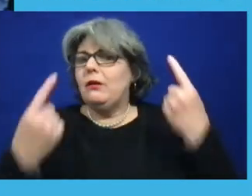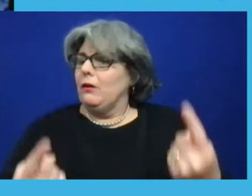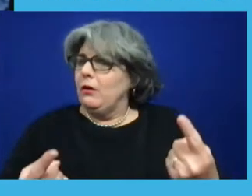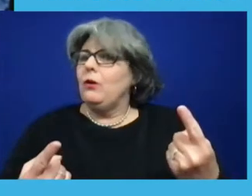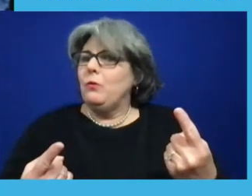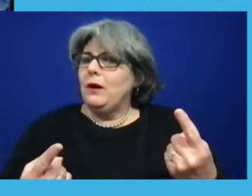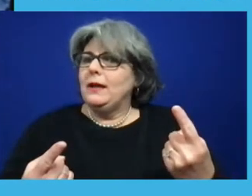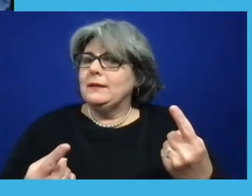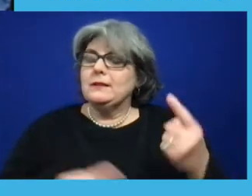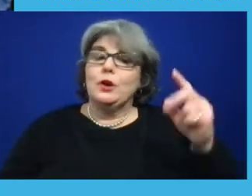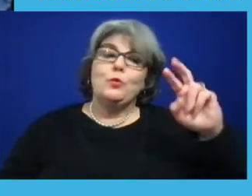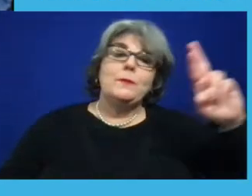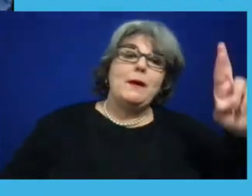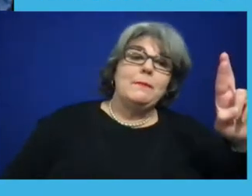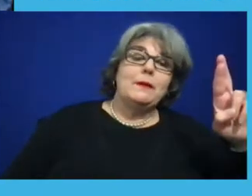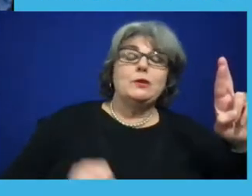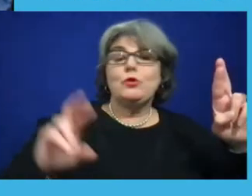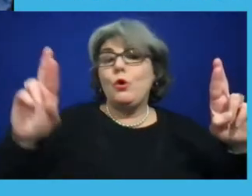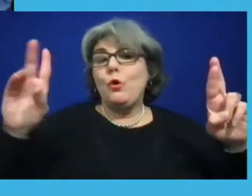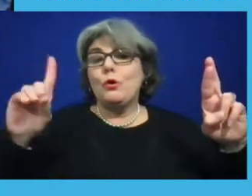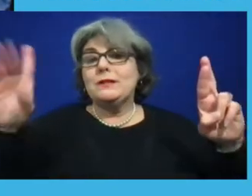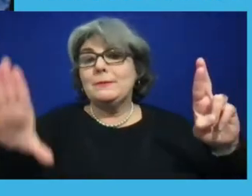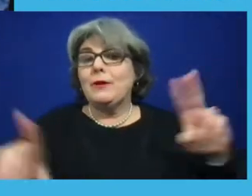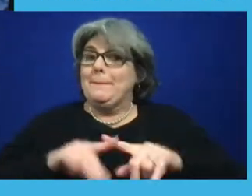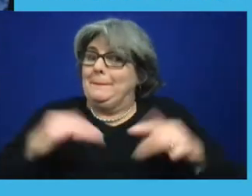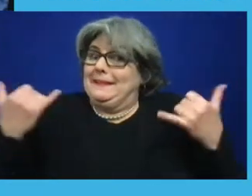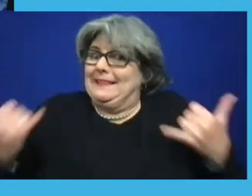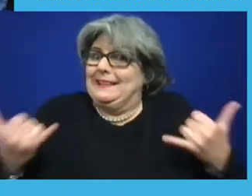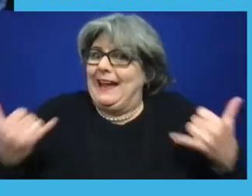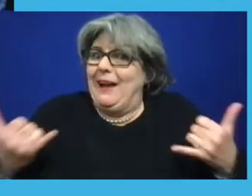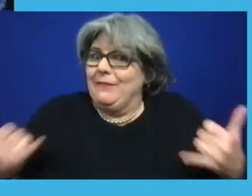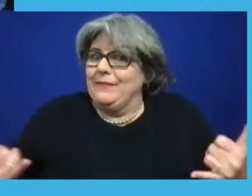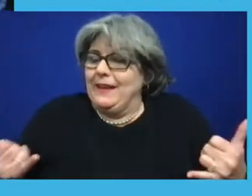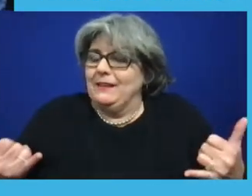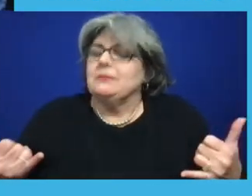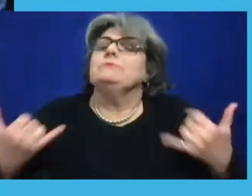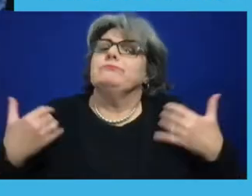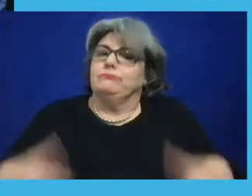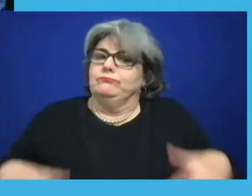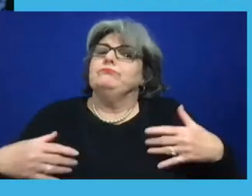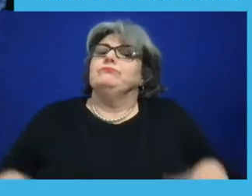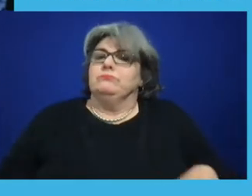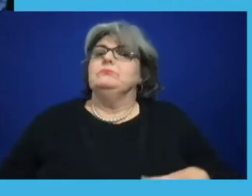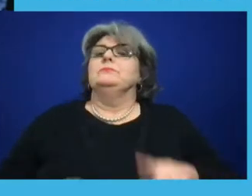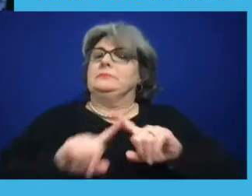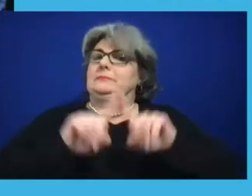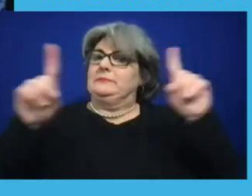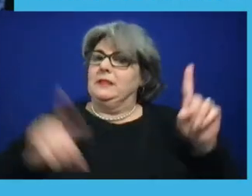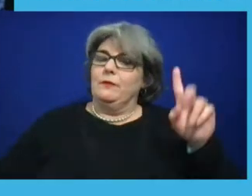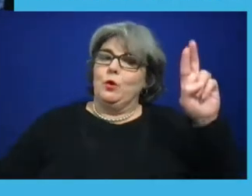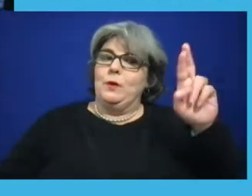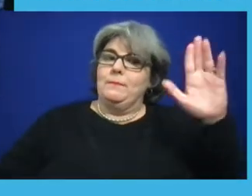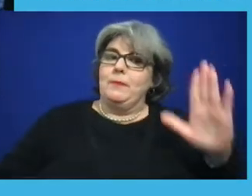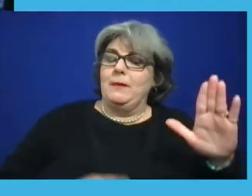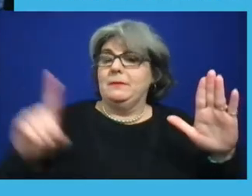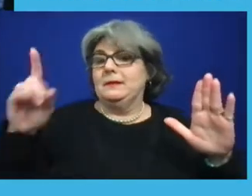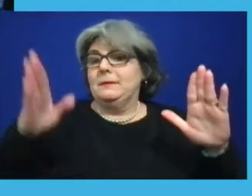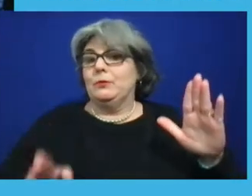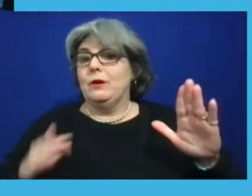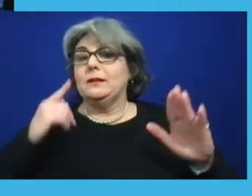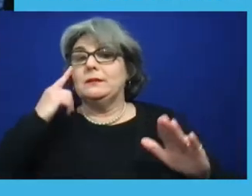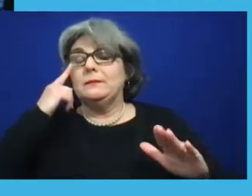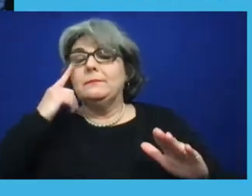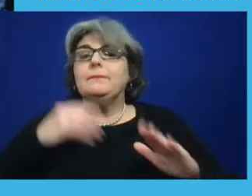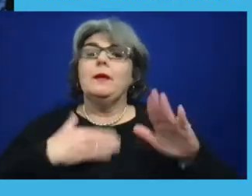That's part of our history. So it has not always been one party or another. But these days, right now,